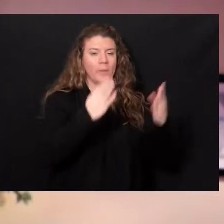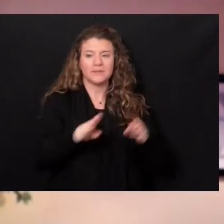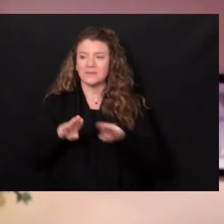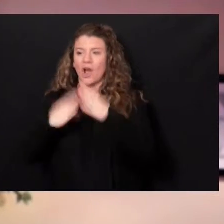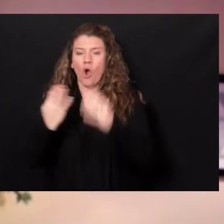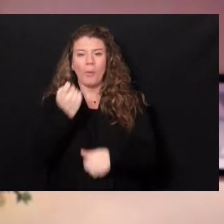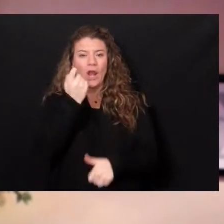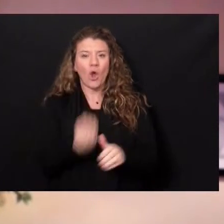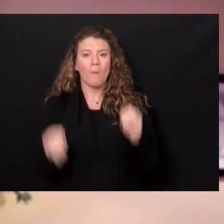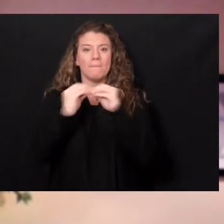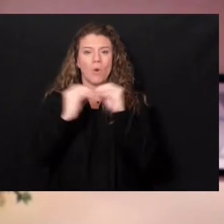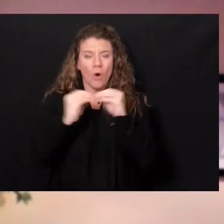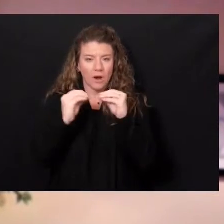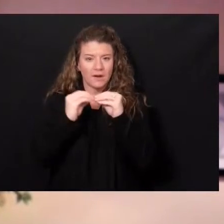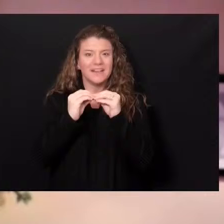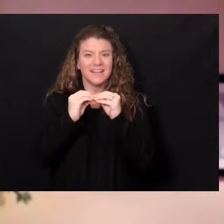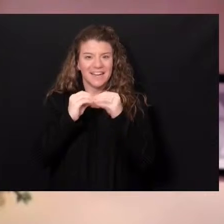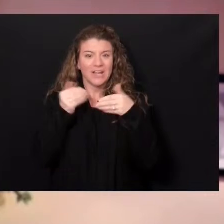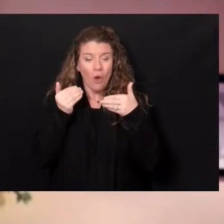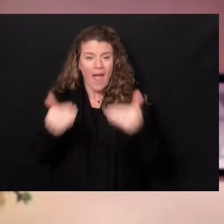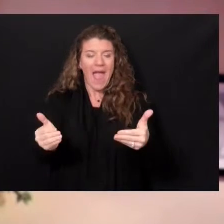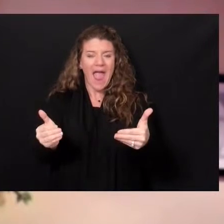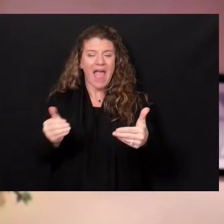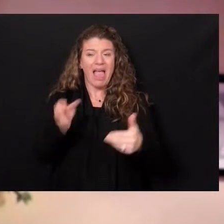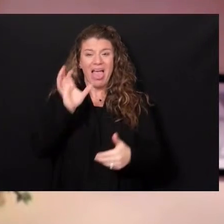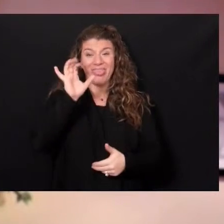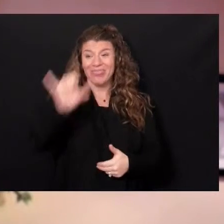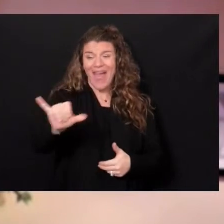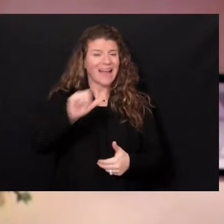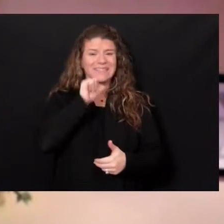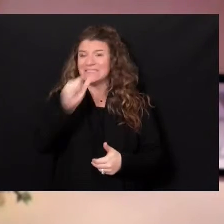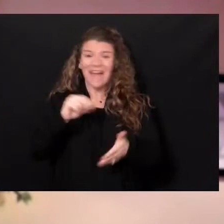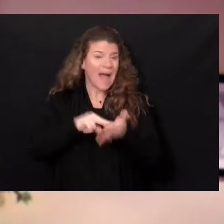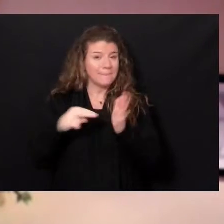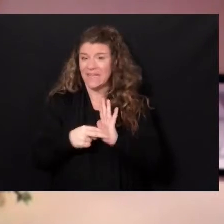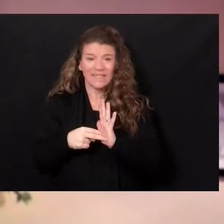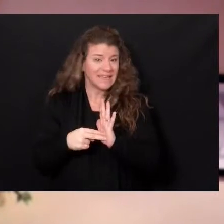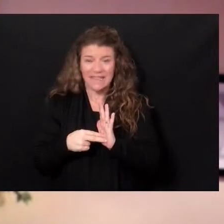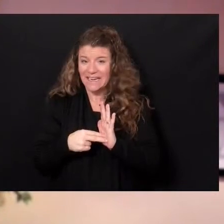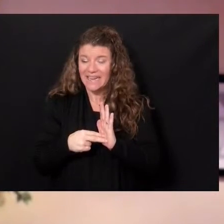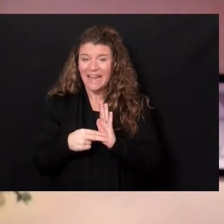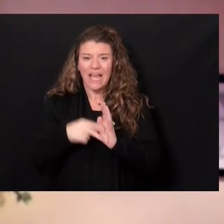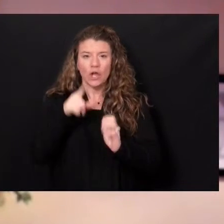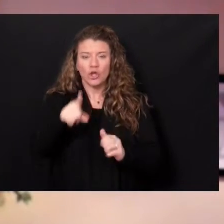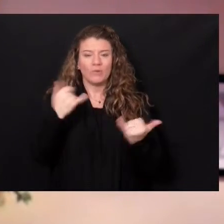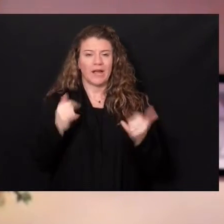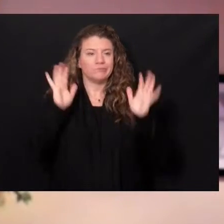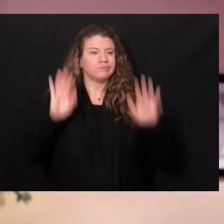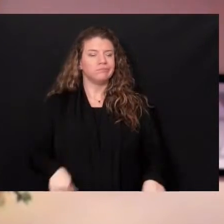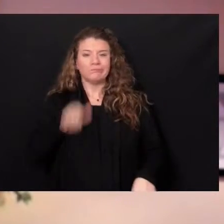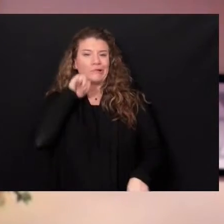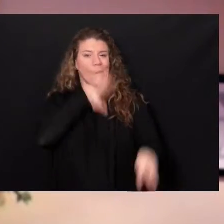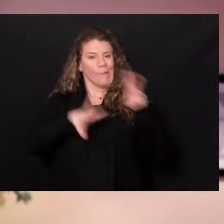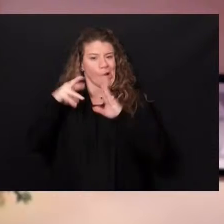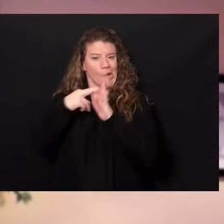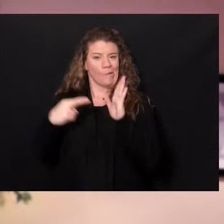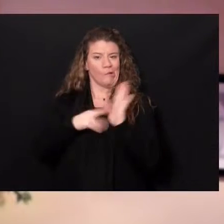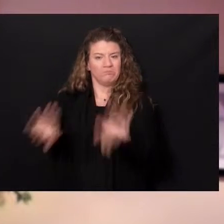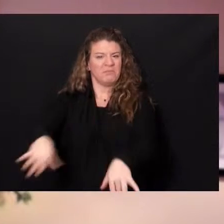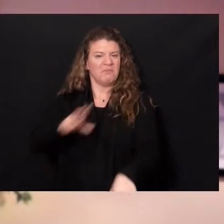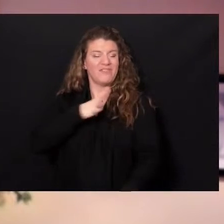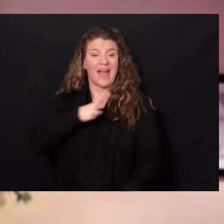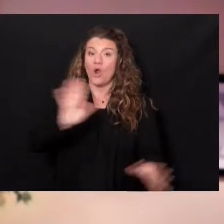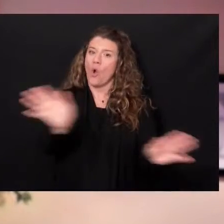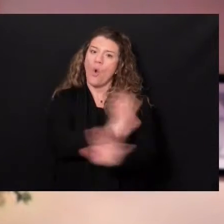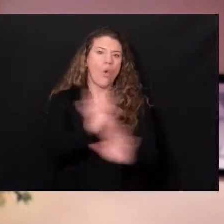things a little bit more than we have, it does not mean that we should not keep our guard up as much as possible. So as